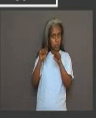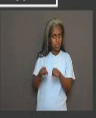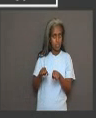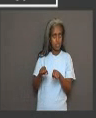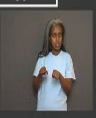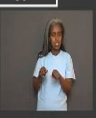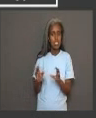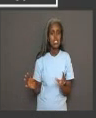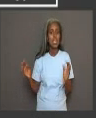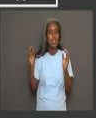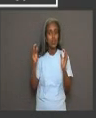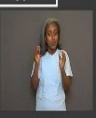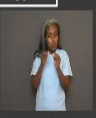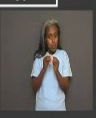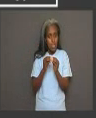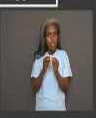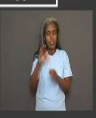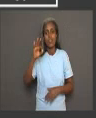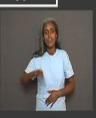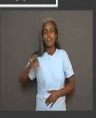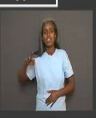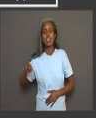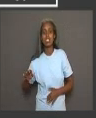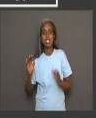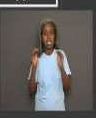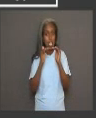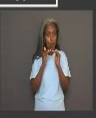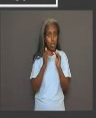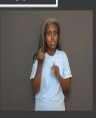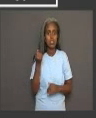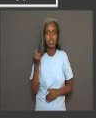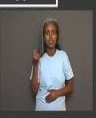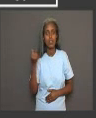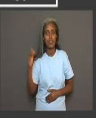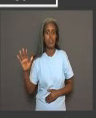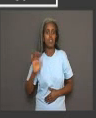the cumulative frequency equals 50.